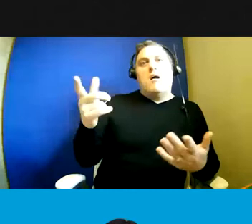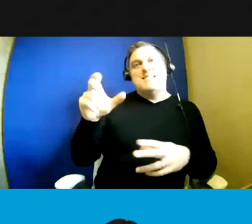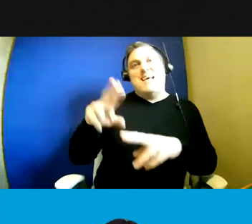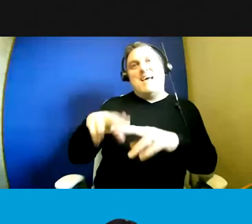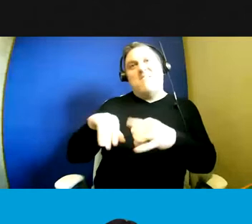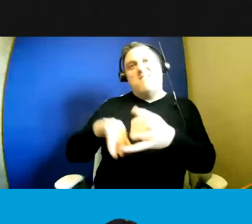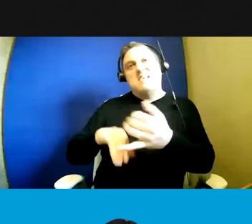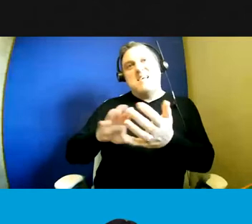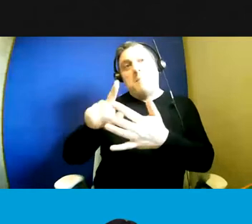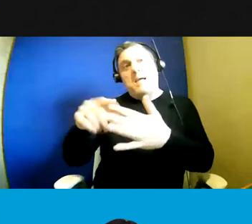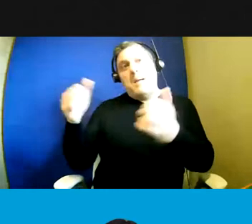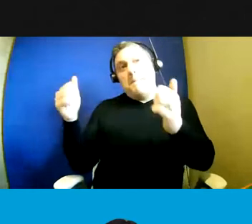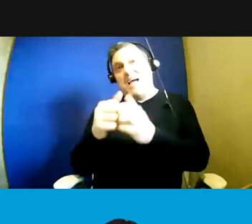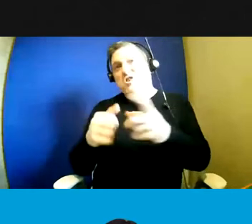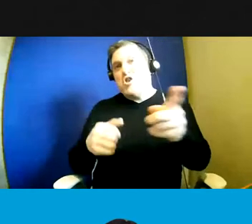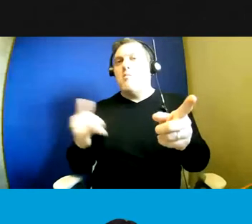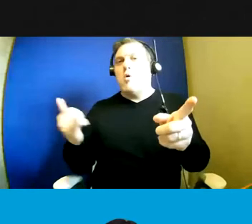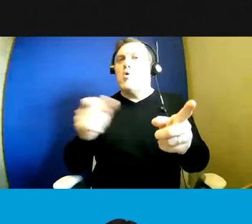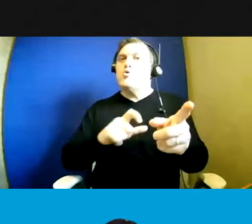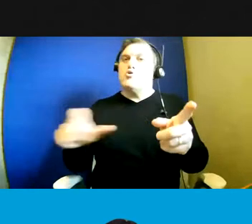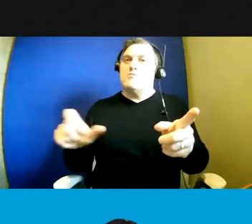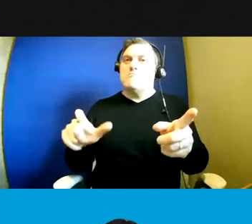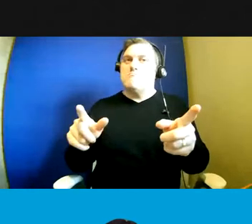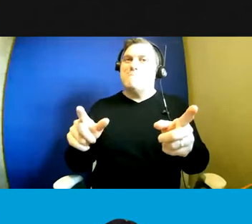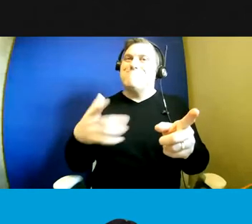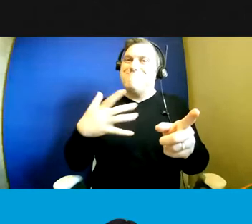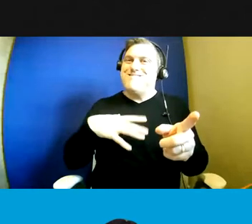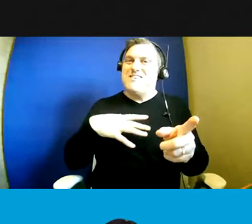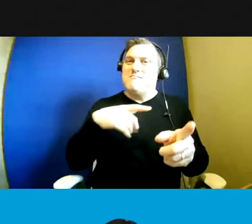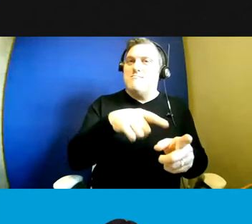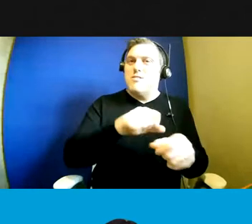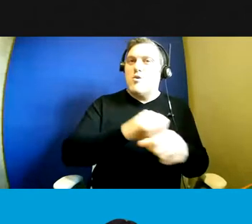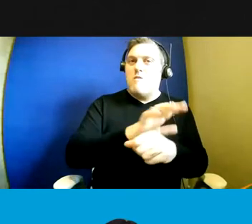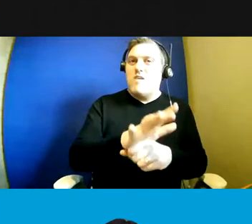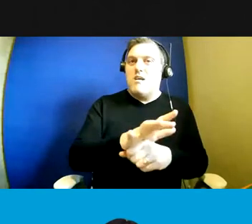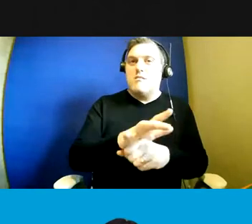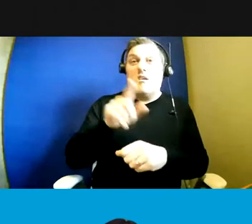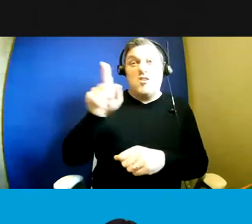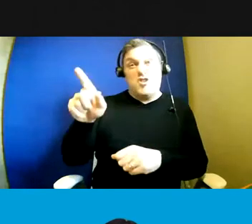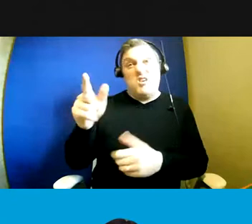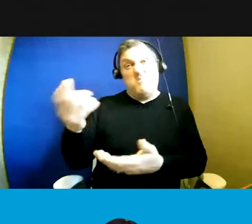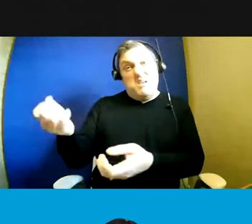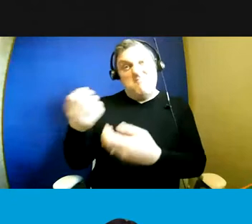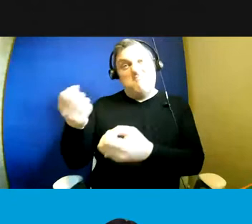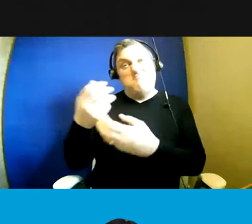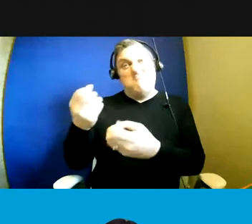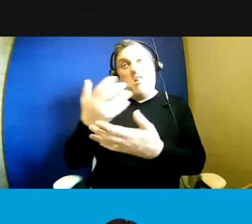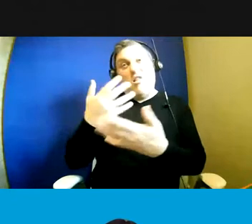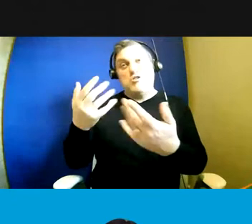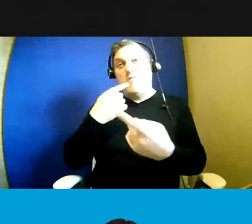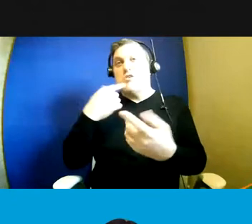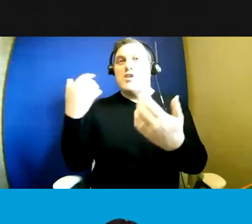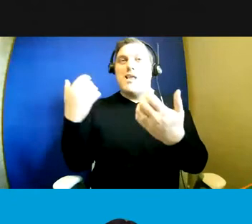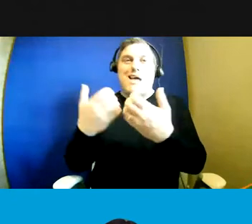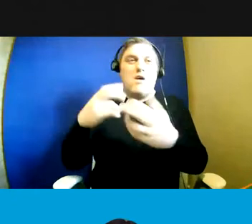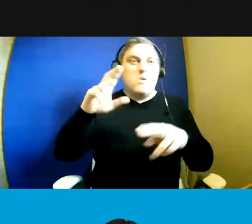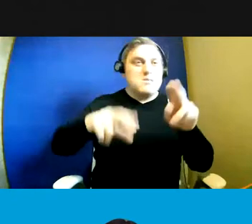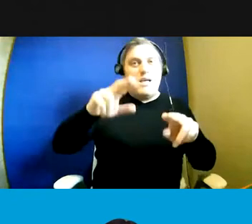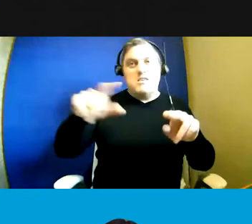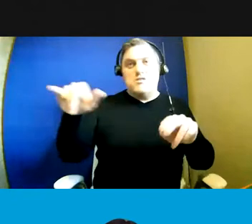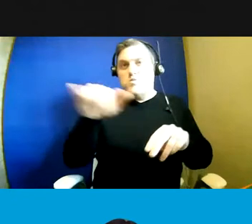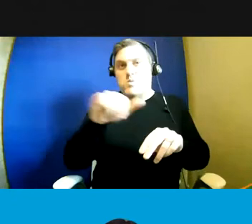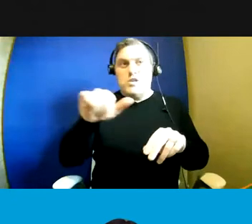be the correct pathway for them, or should we be doing something else? We've got her expertise to lean on, and she's been inputting into how we do the assessments